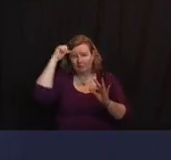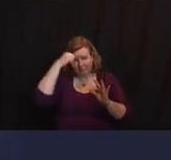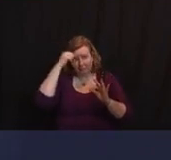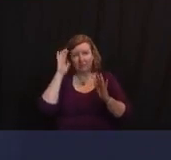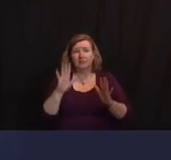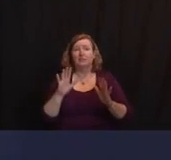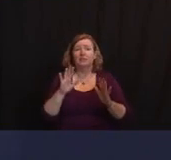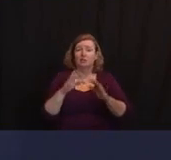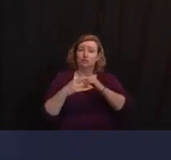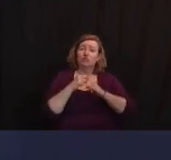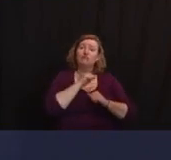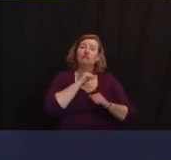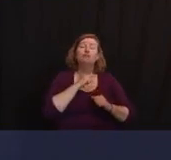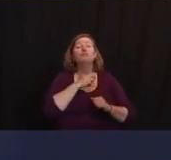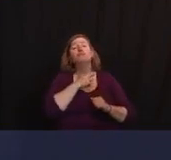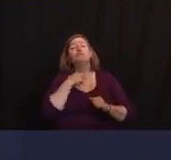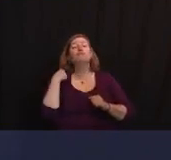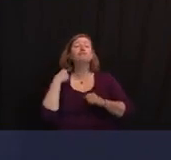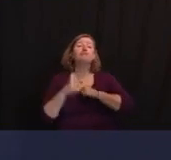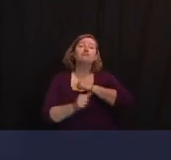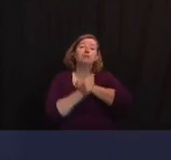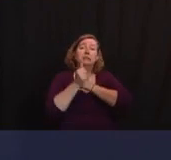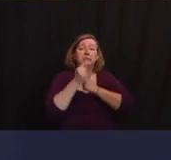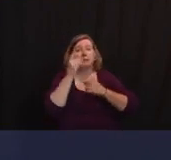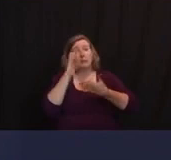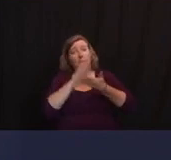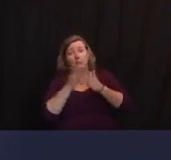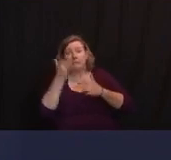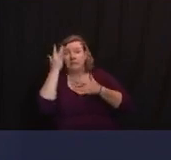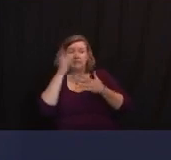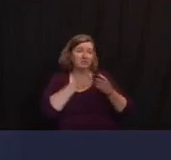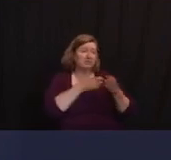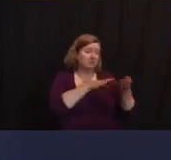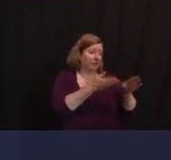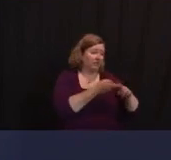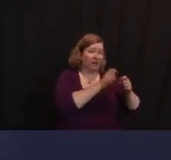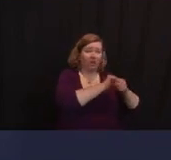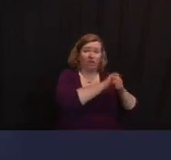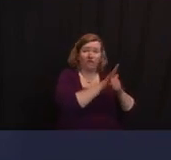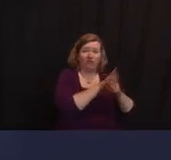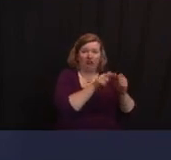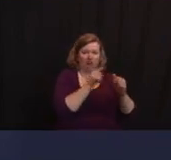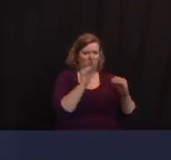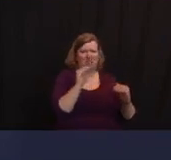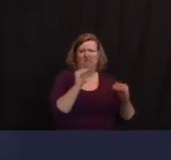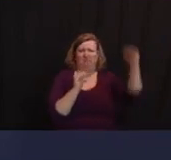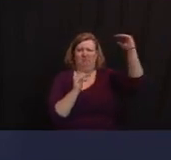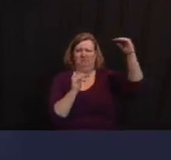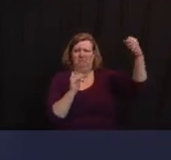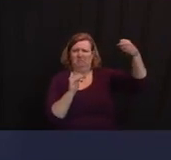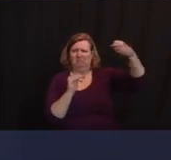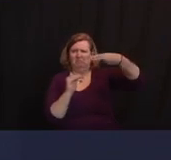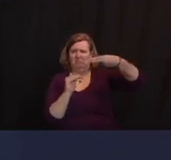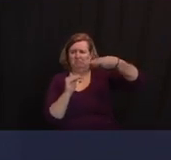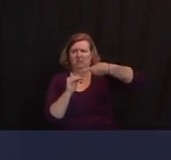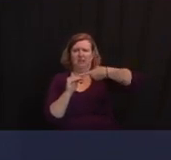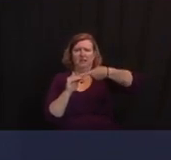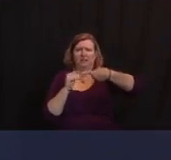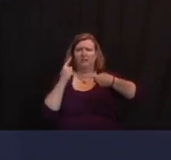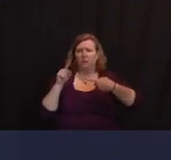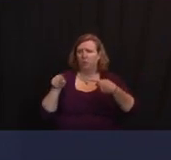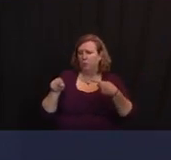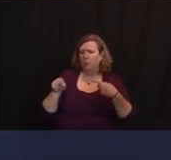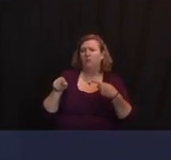getting seriously ill or dying from COVID-19 is much greater than experiencing this extremely